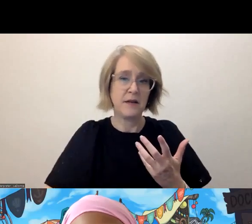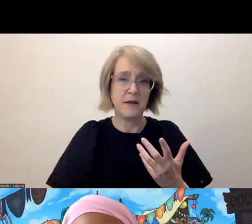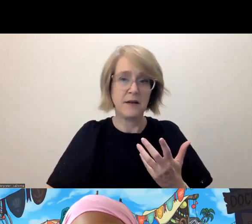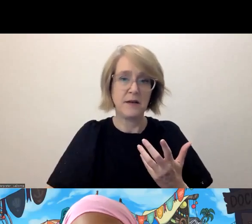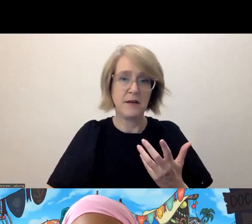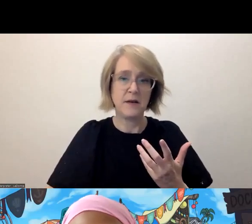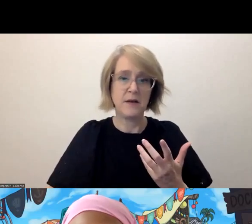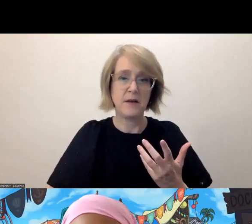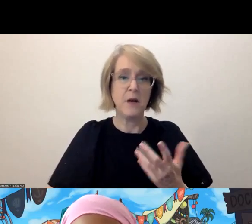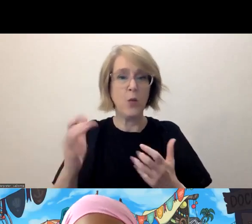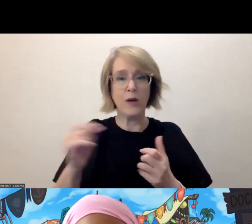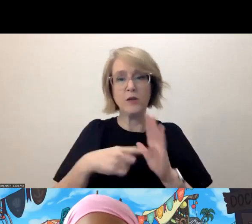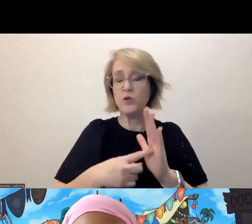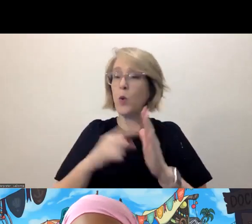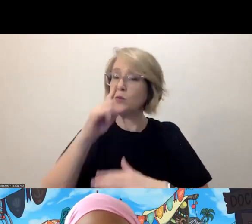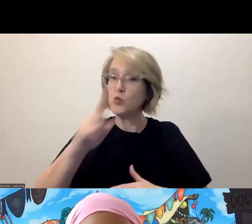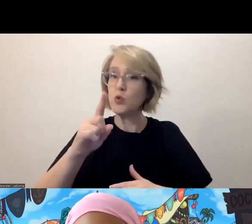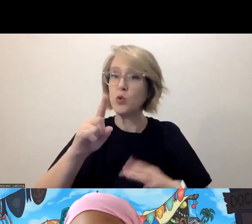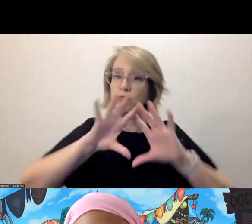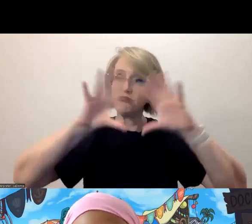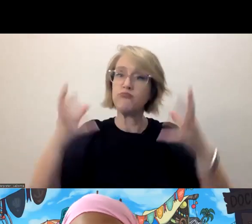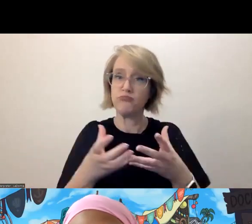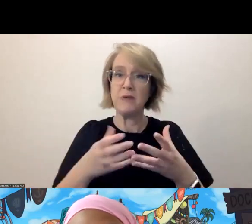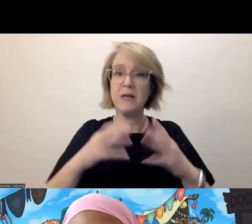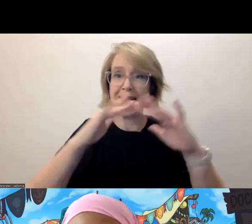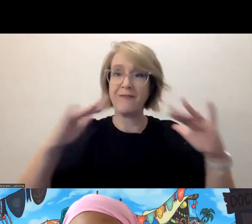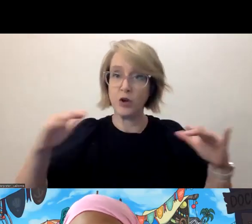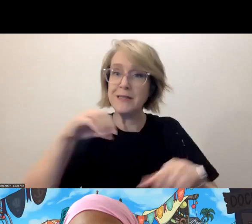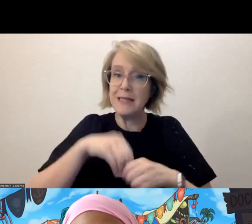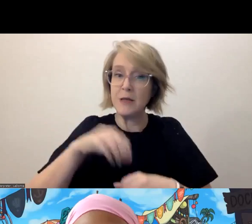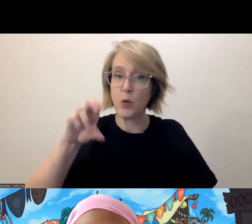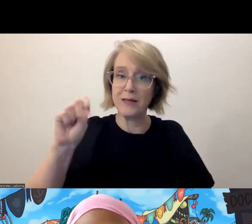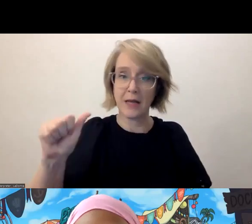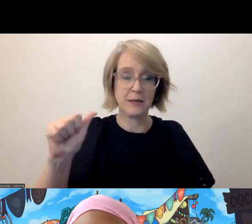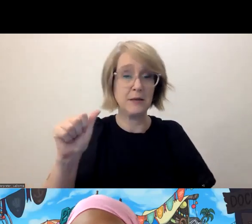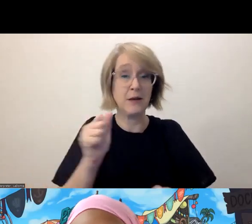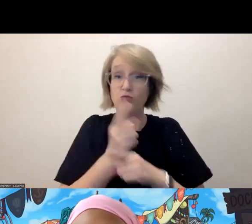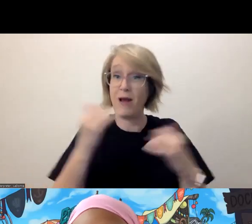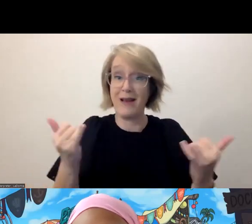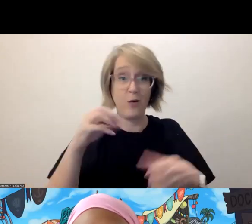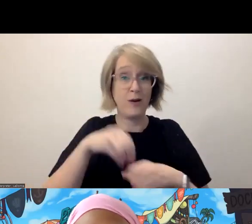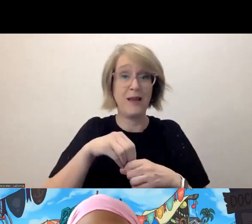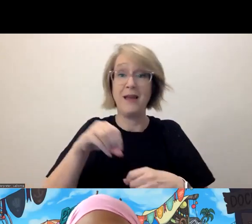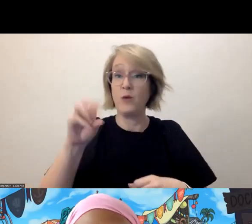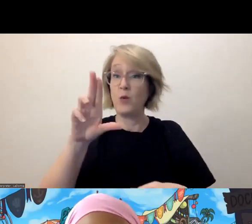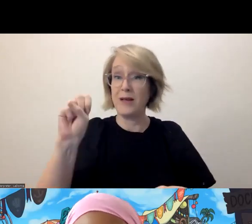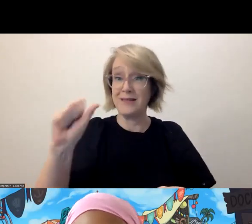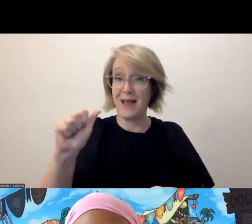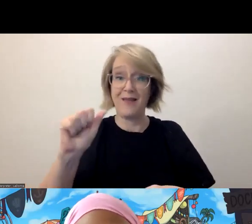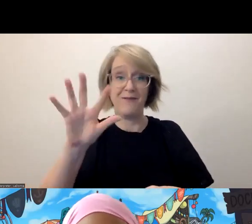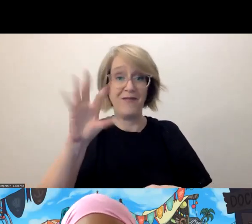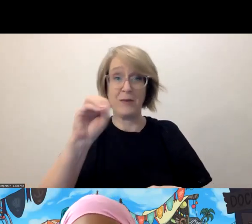makeup of the US, which was really exciting for us, which now more than 50% of the kids in the US are BIPOC. So I kind of want to tell you about